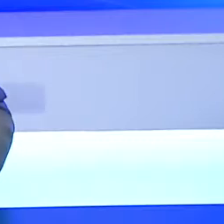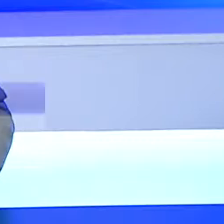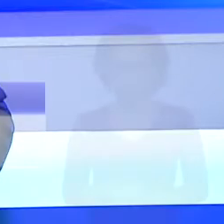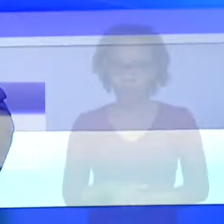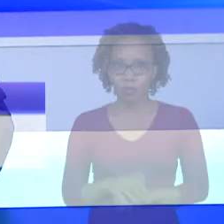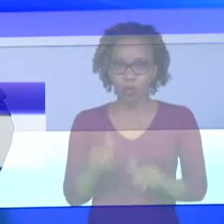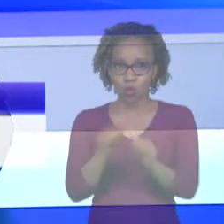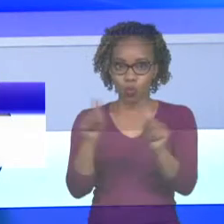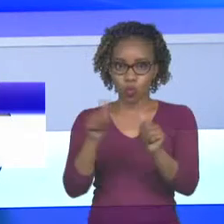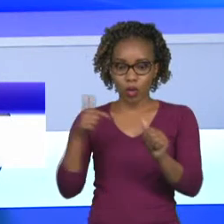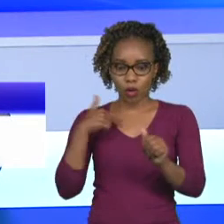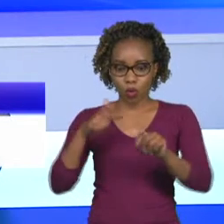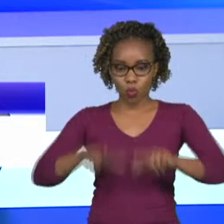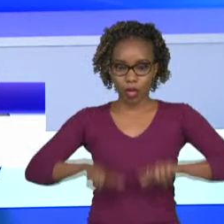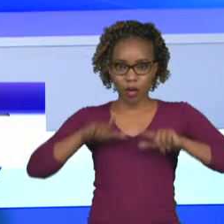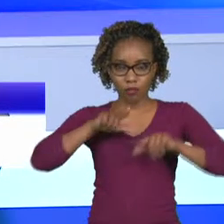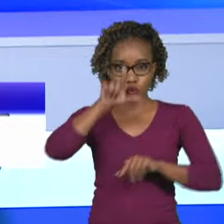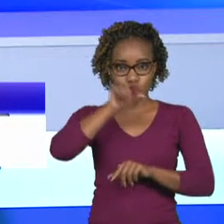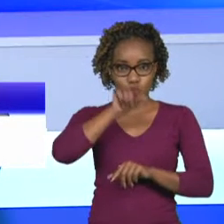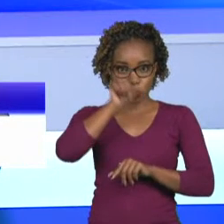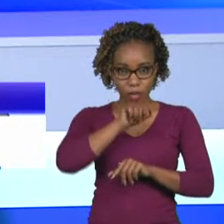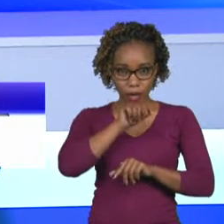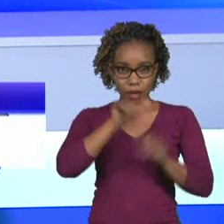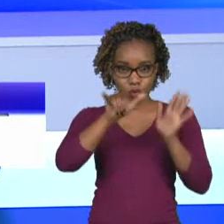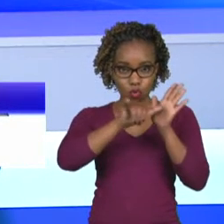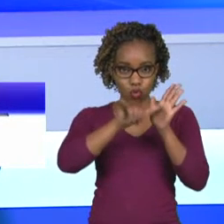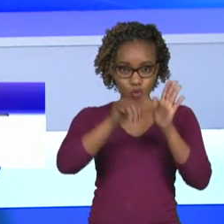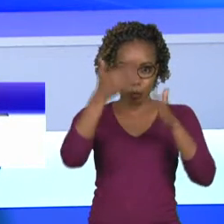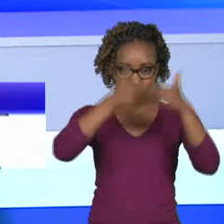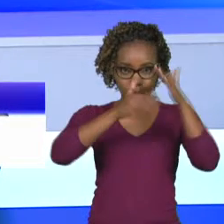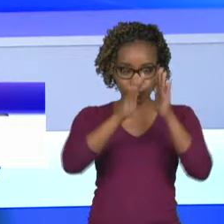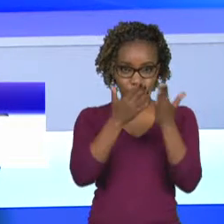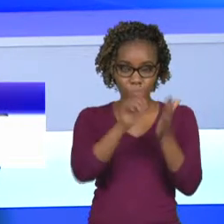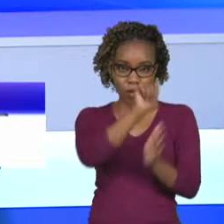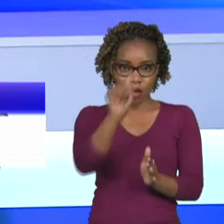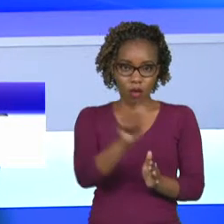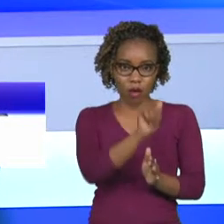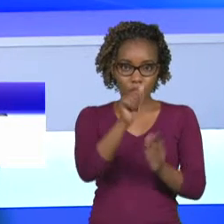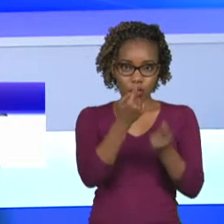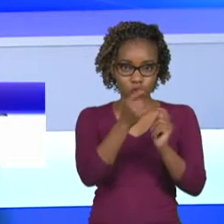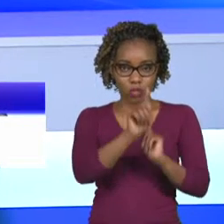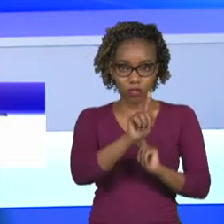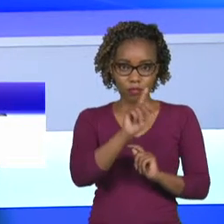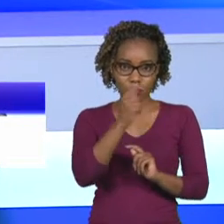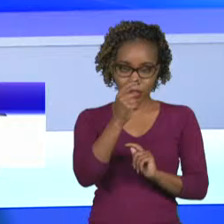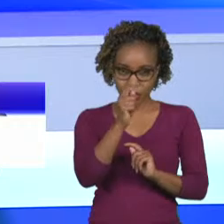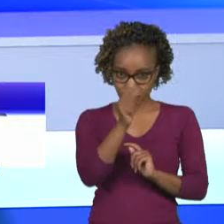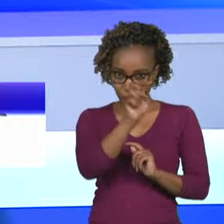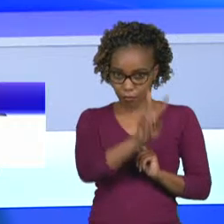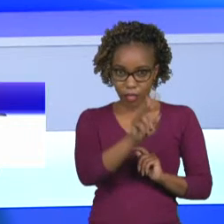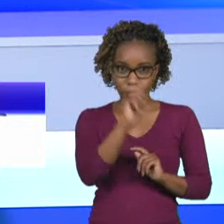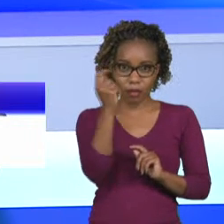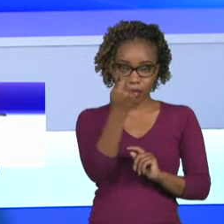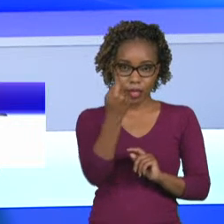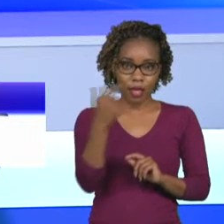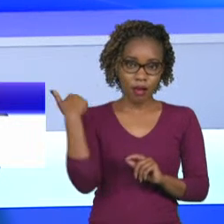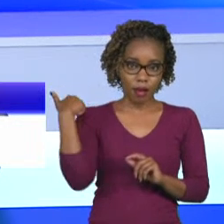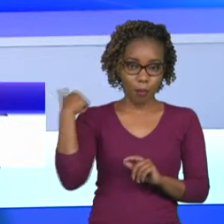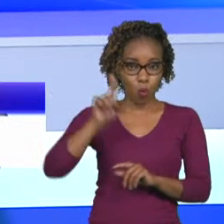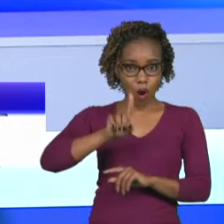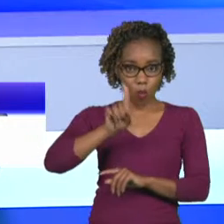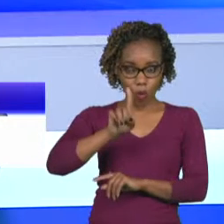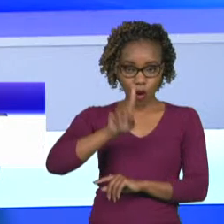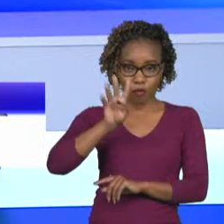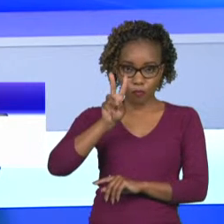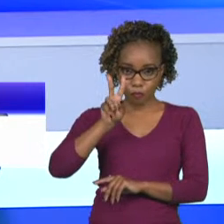We are live on Twitter, YouTube and Facebook at Switch TV Kenya. You can send in your feedback to our SMS line 111 and at